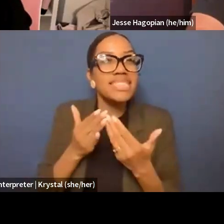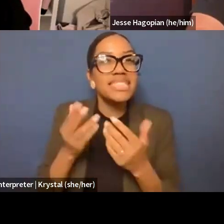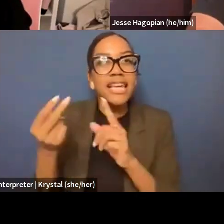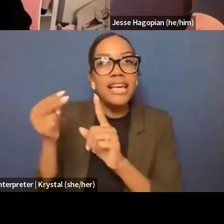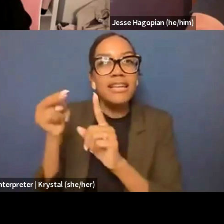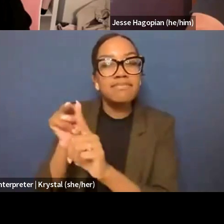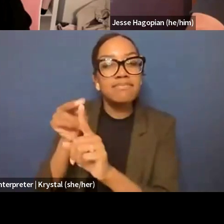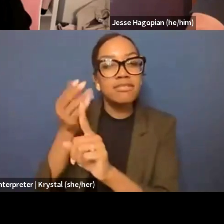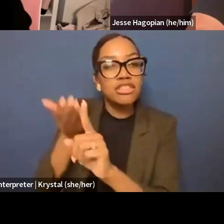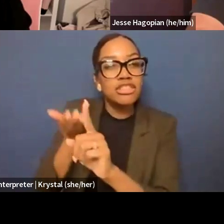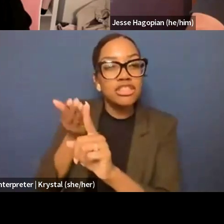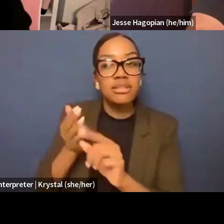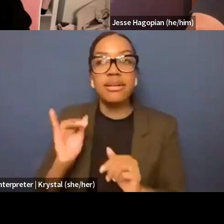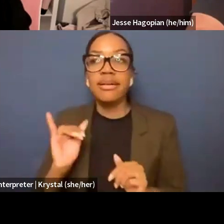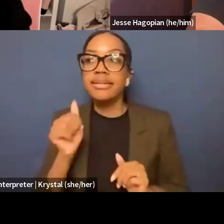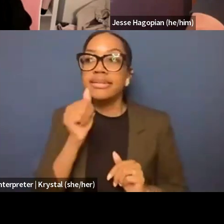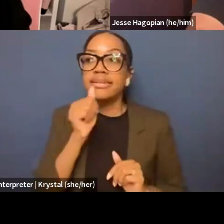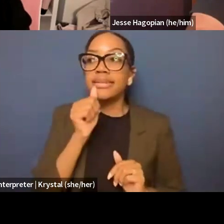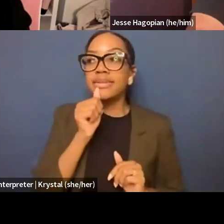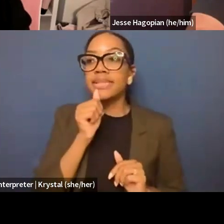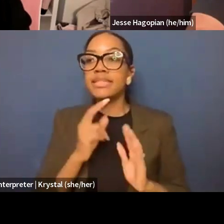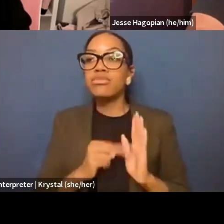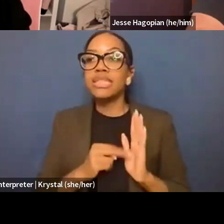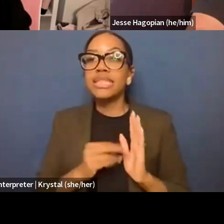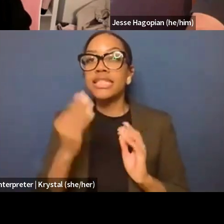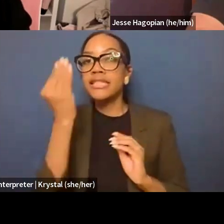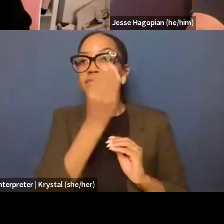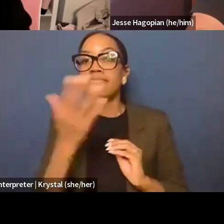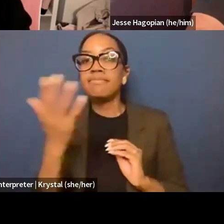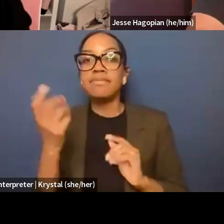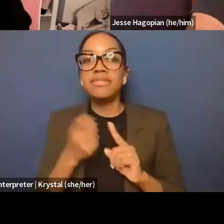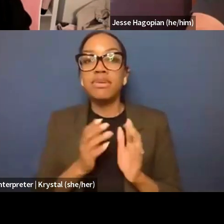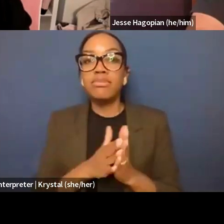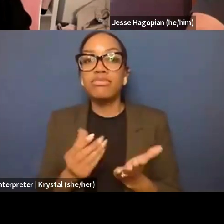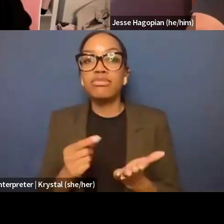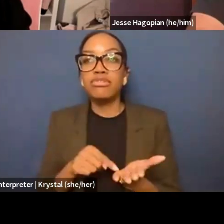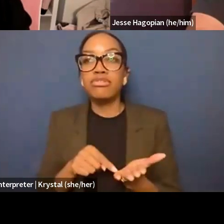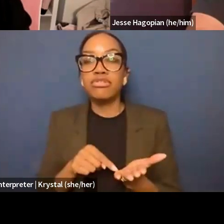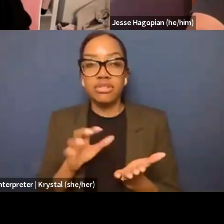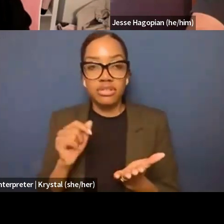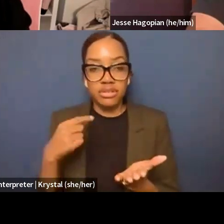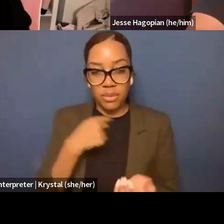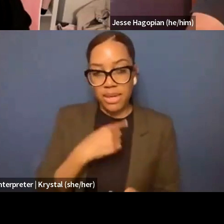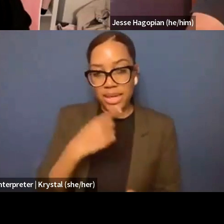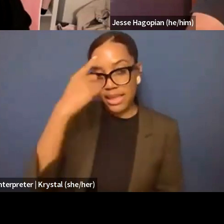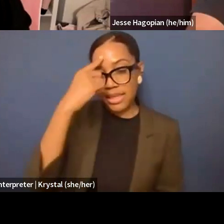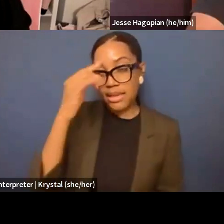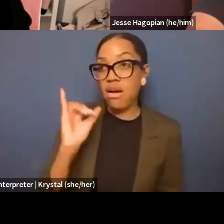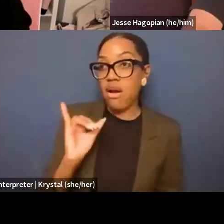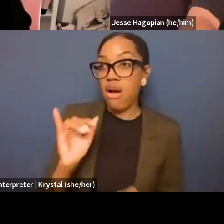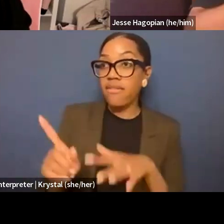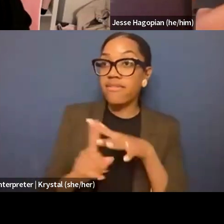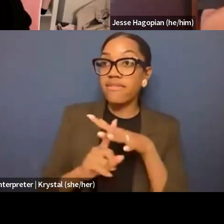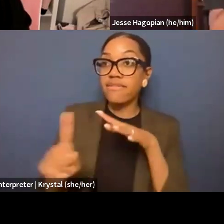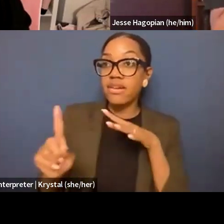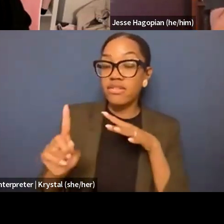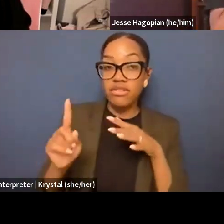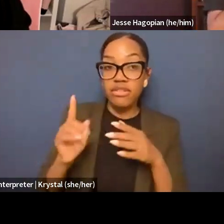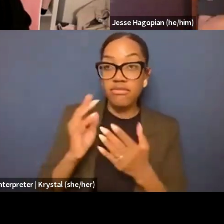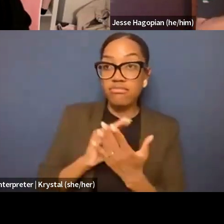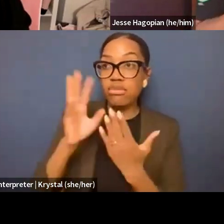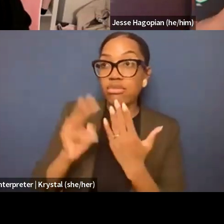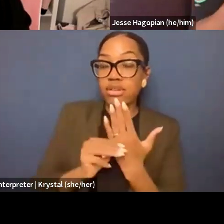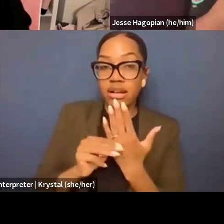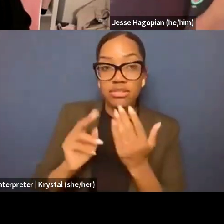her secretly reading from the text, and for folks to only think about fugitive pedagogy as this kind of secret thing, that